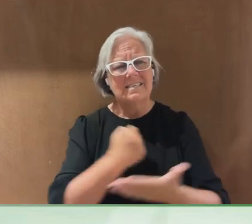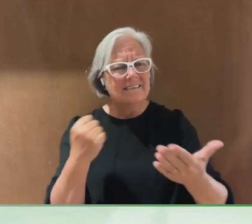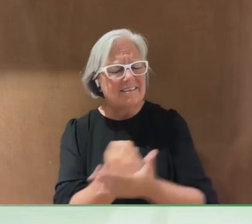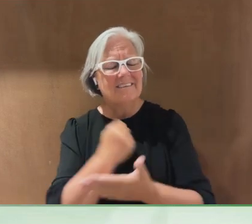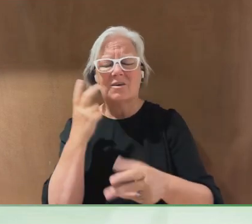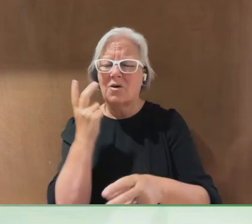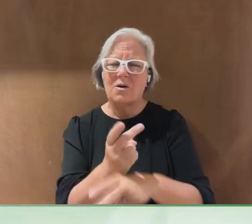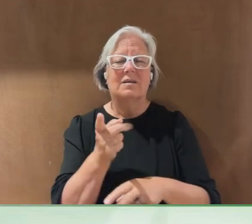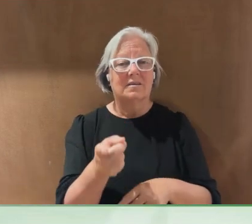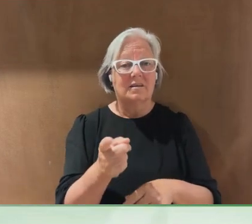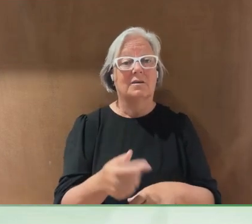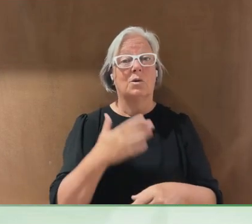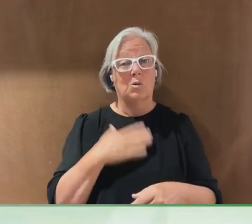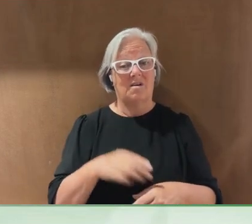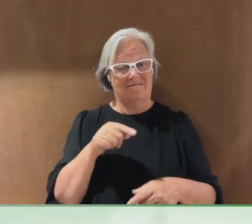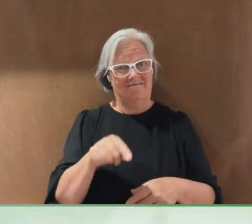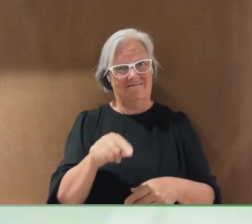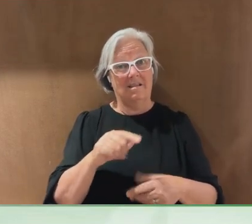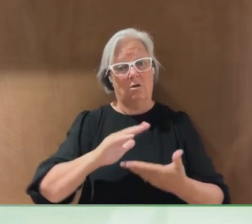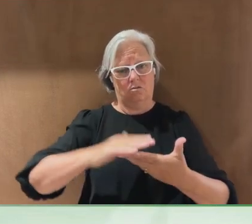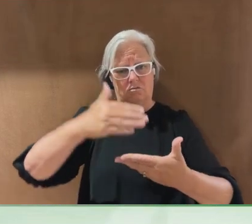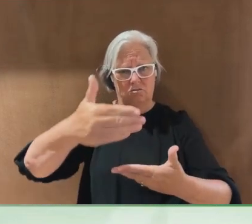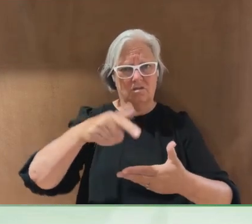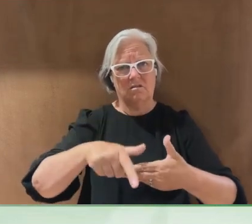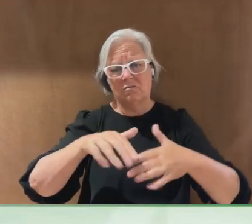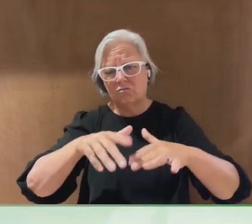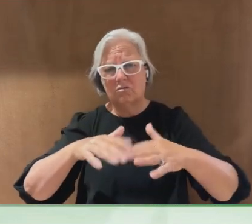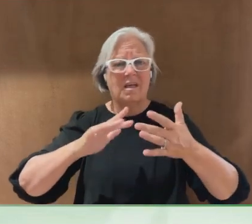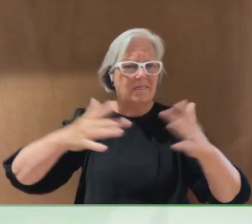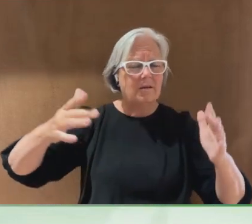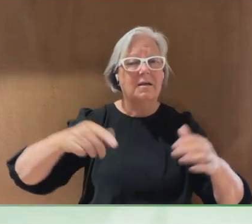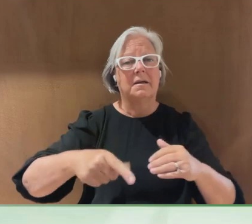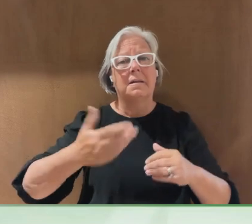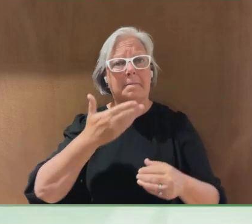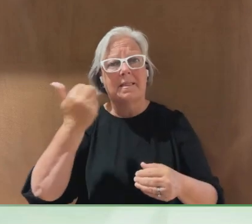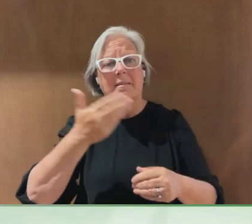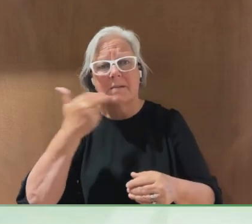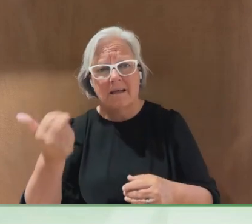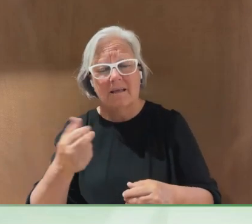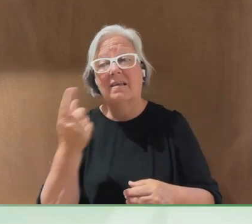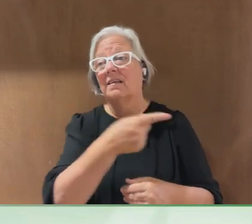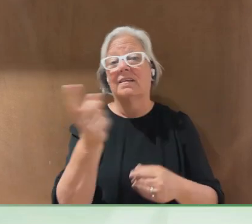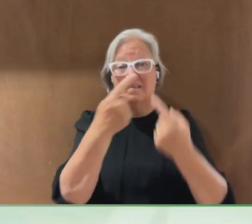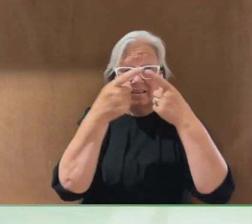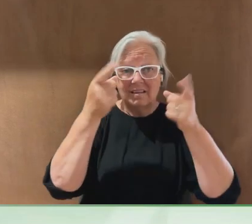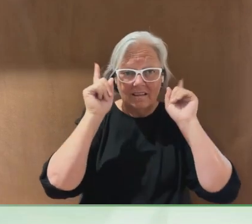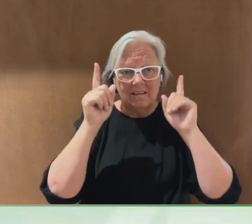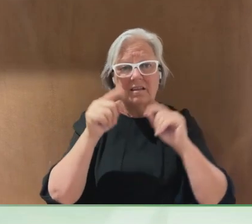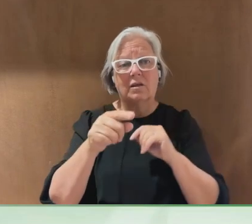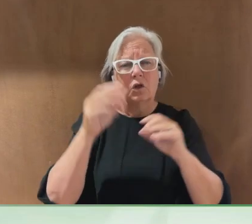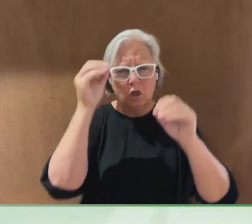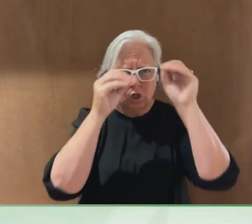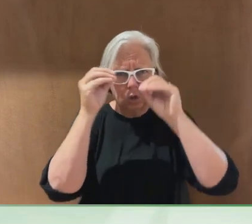processes to work better for people with disabilities, every graduate leaving university who's trying to get a job at Google is going to, well, not Google, that's a very bad